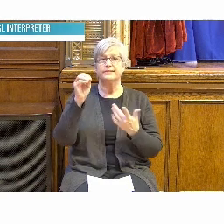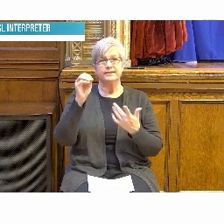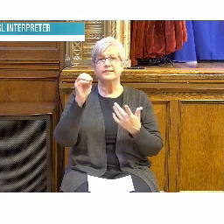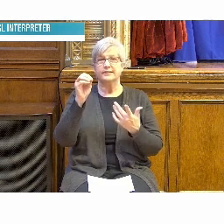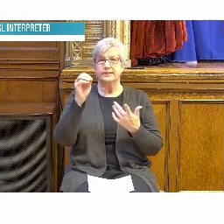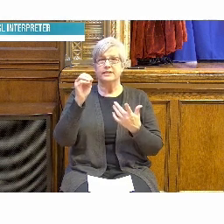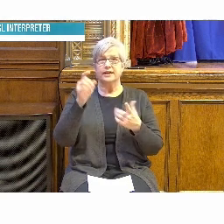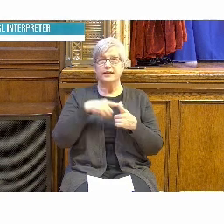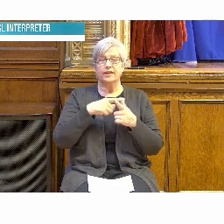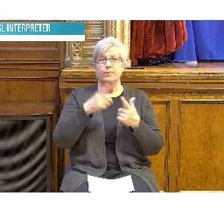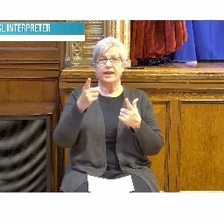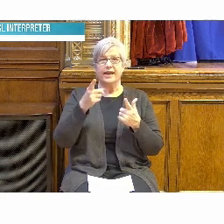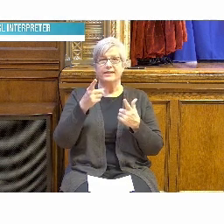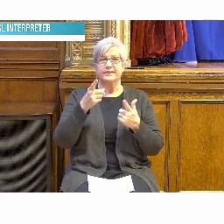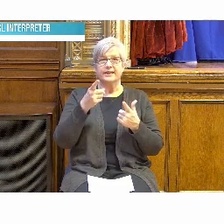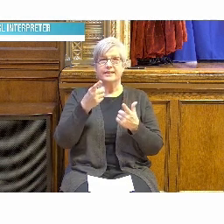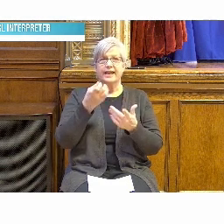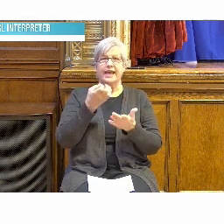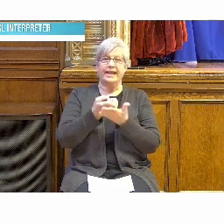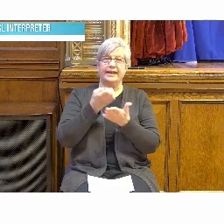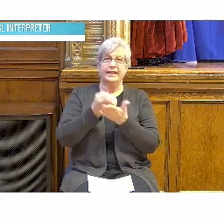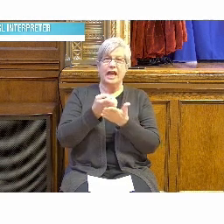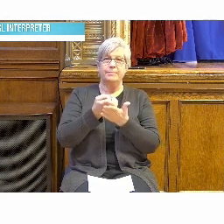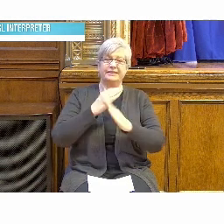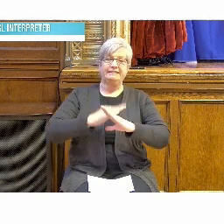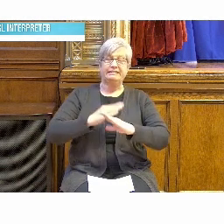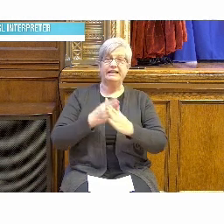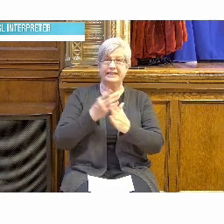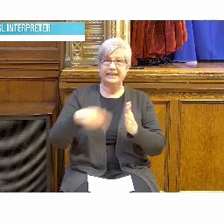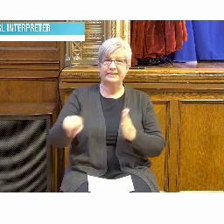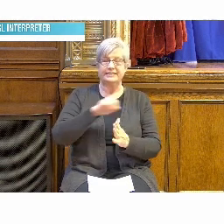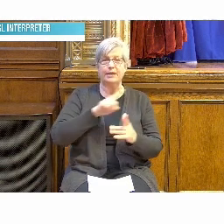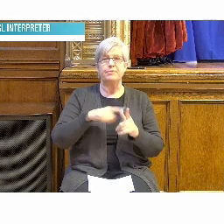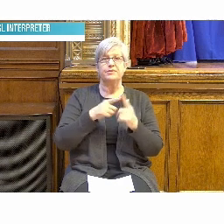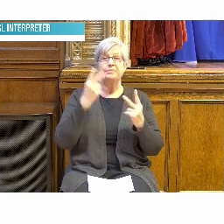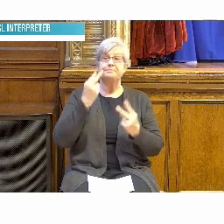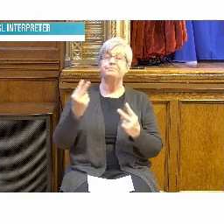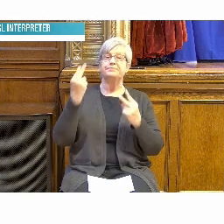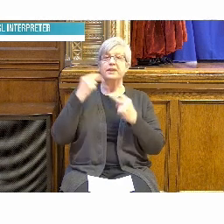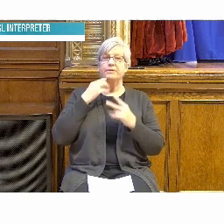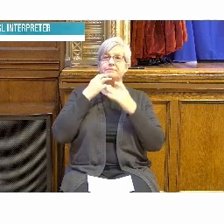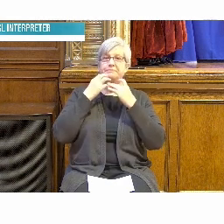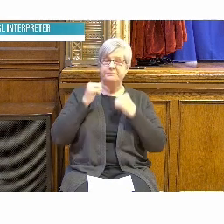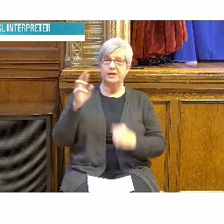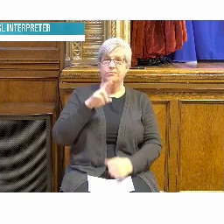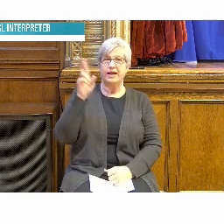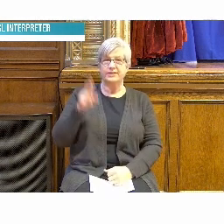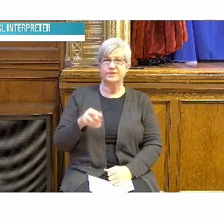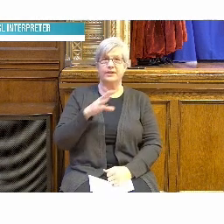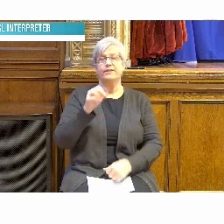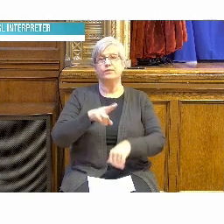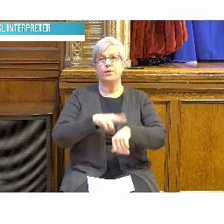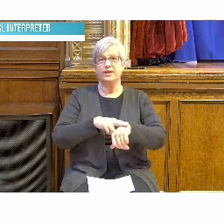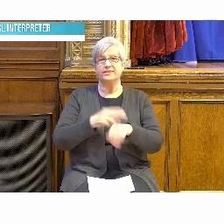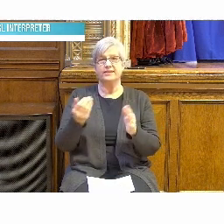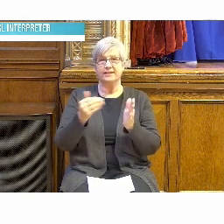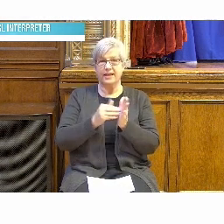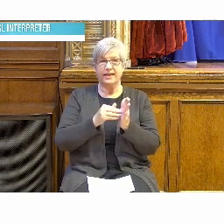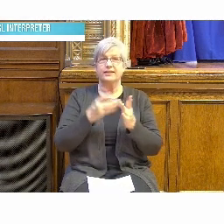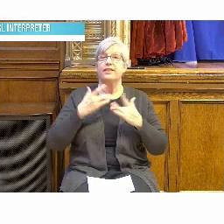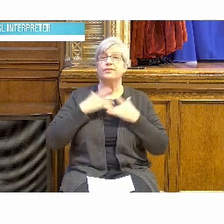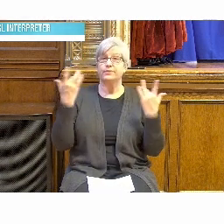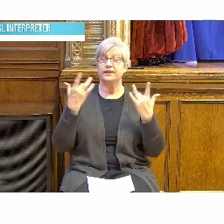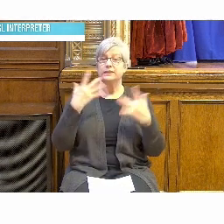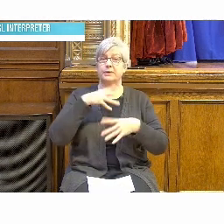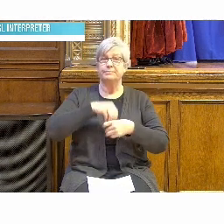to exact economic sanctions against. So very fond memories of Rochester, and of course, again, delighted to be a